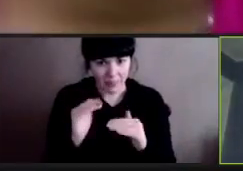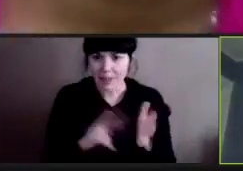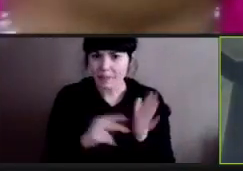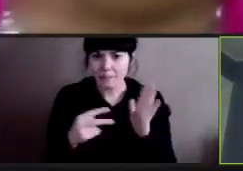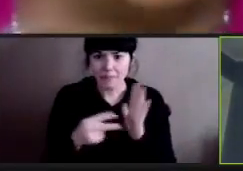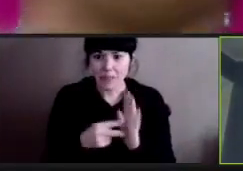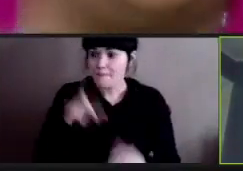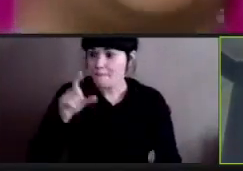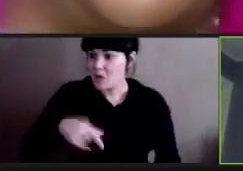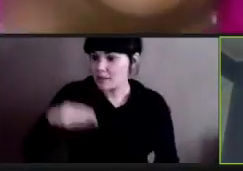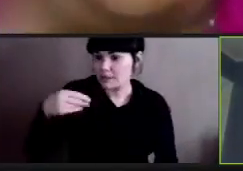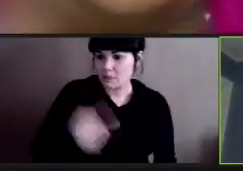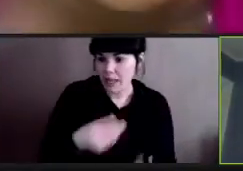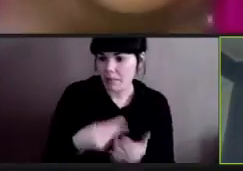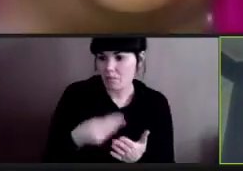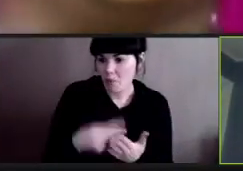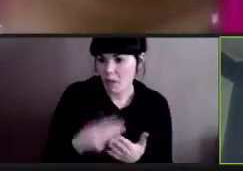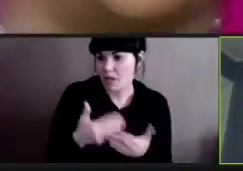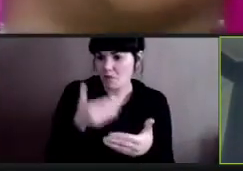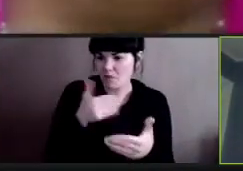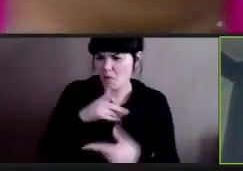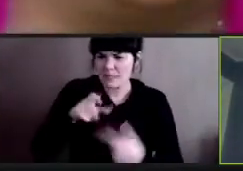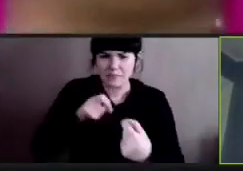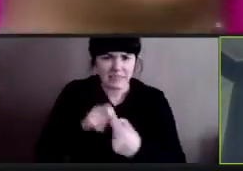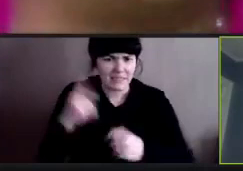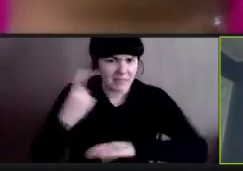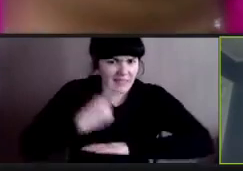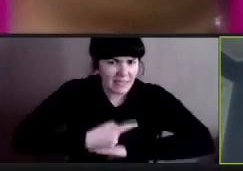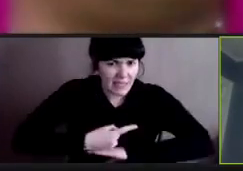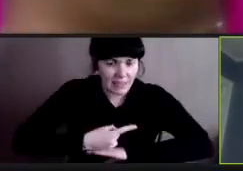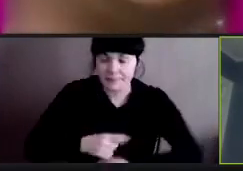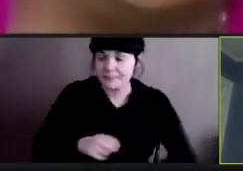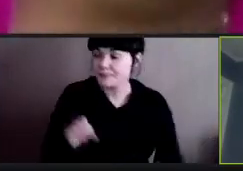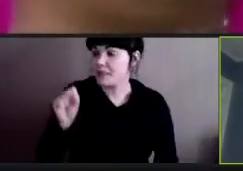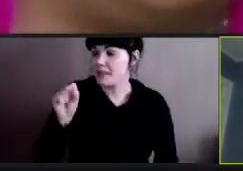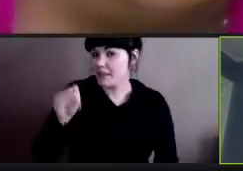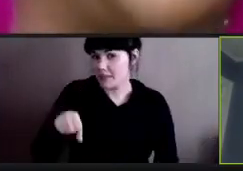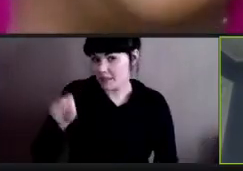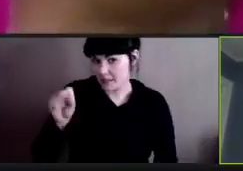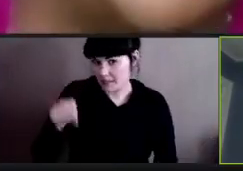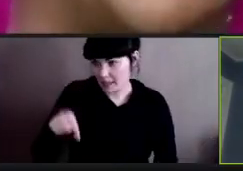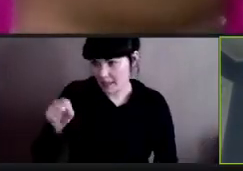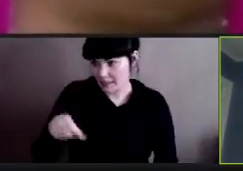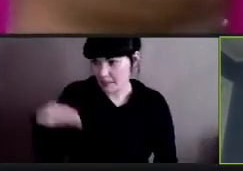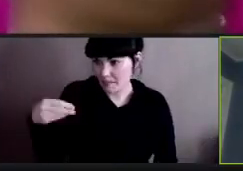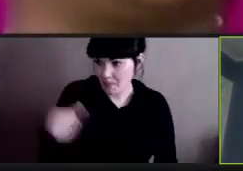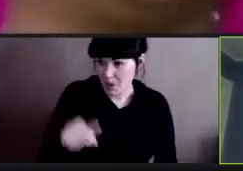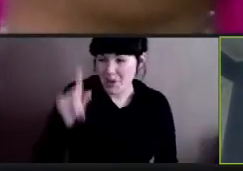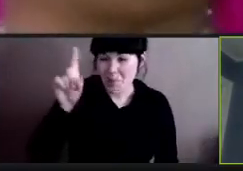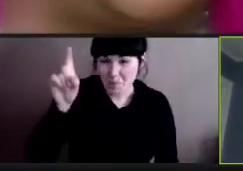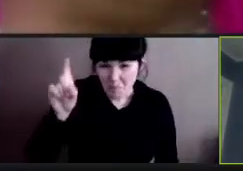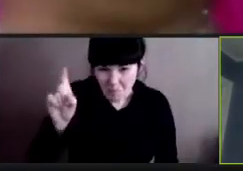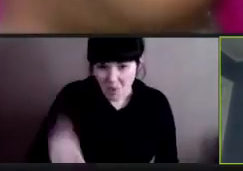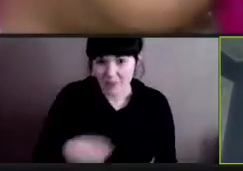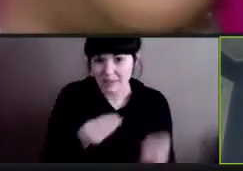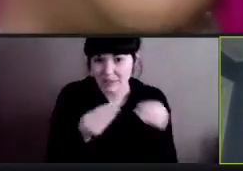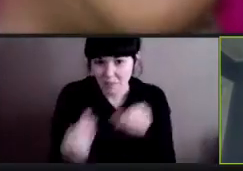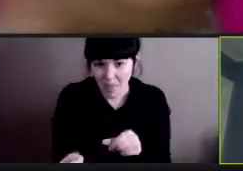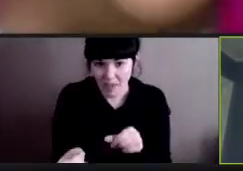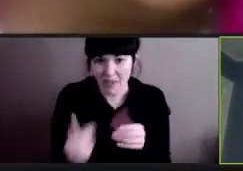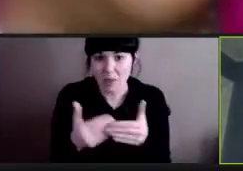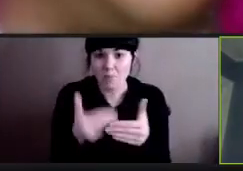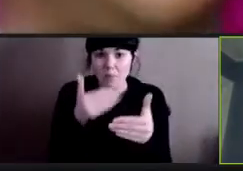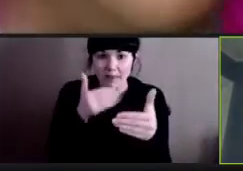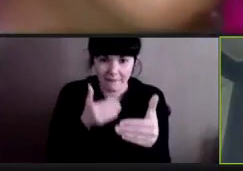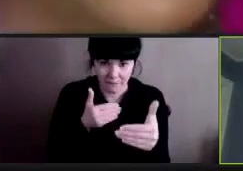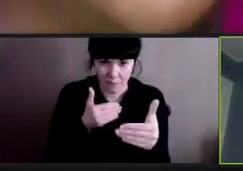spent by the next fiscal year. Now, what I'm not clear on is when that is. I've heard that I